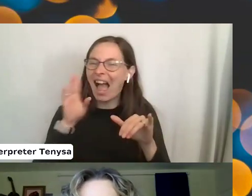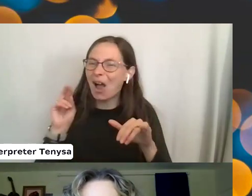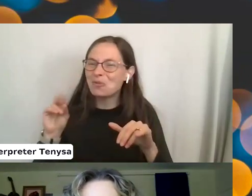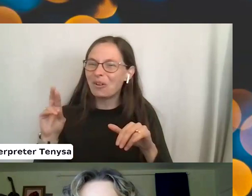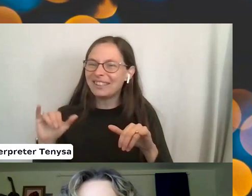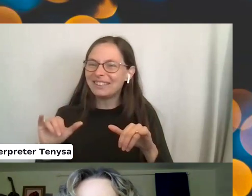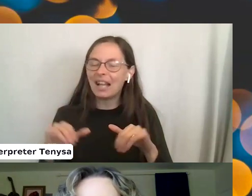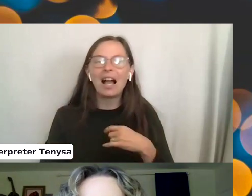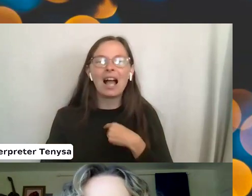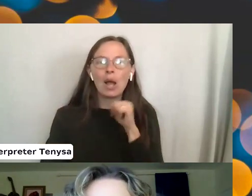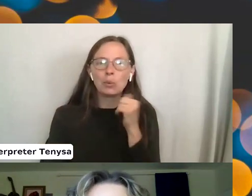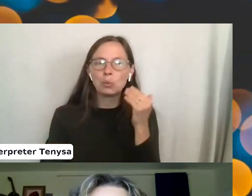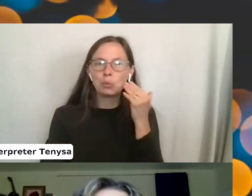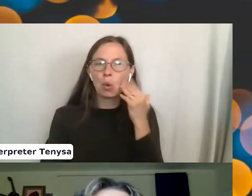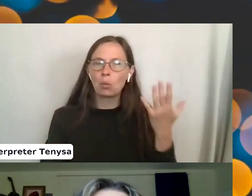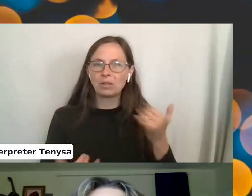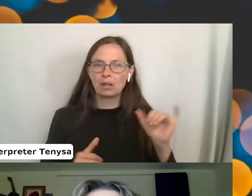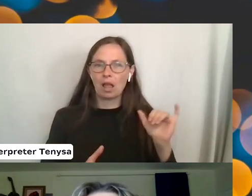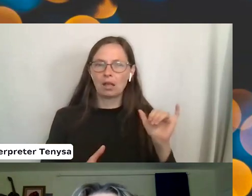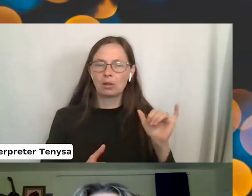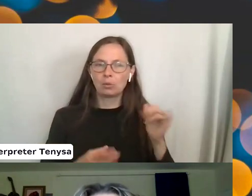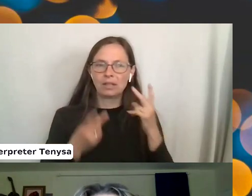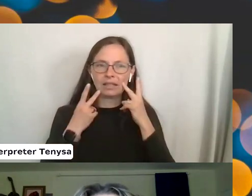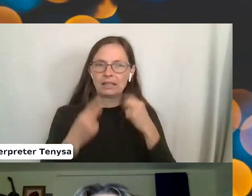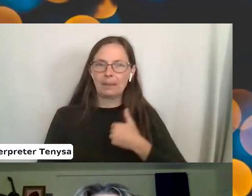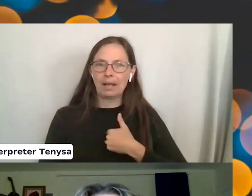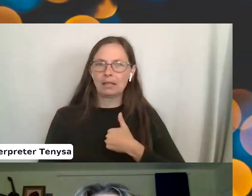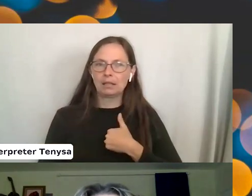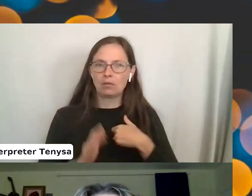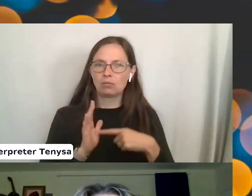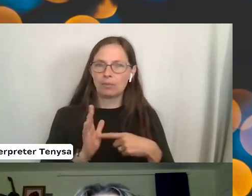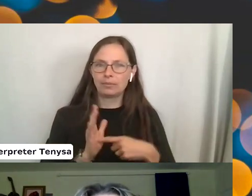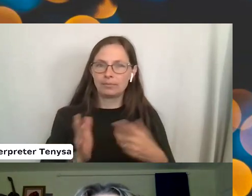Rory. I don't know what it's like to see myself represented.